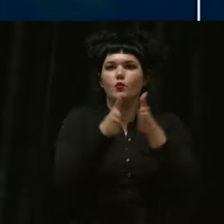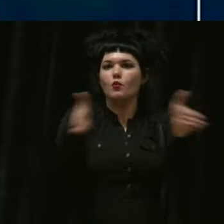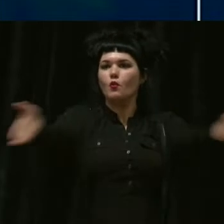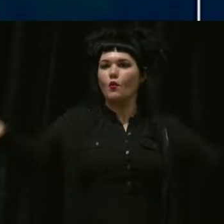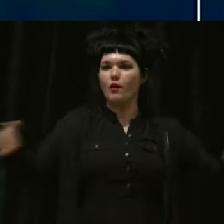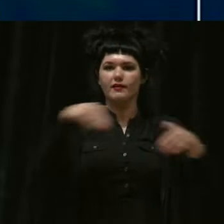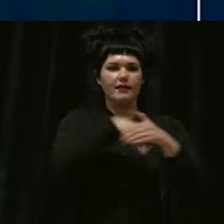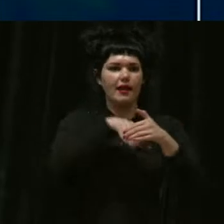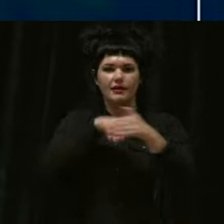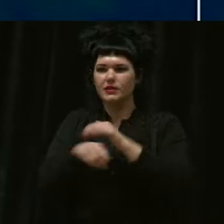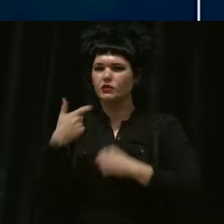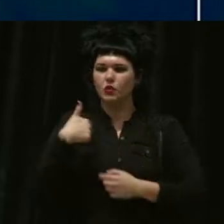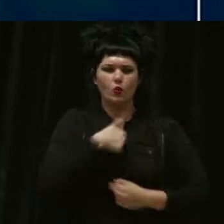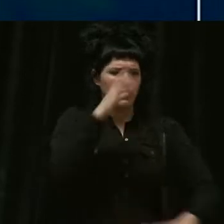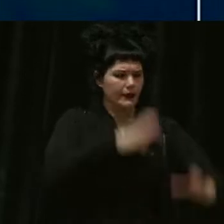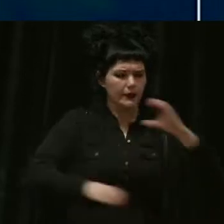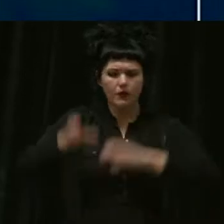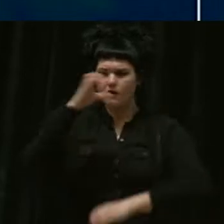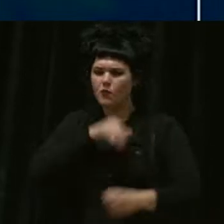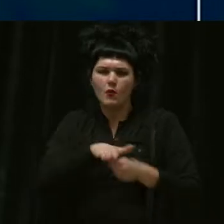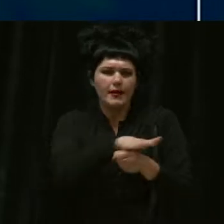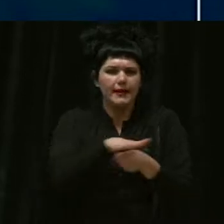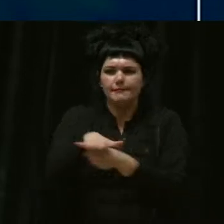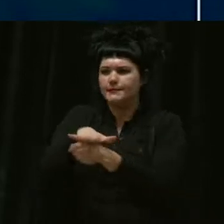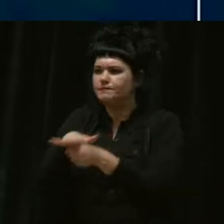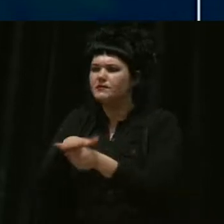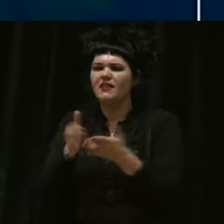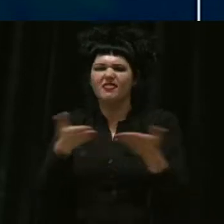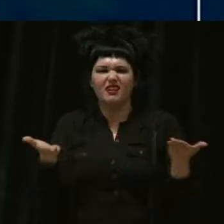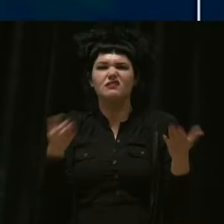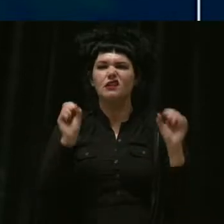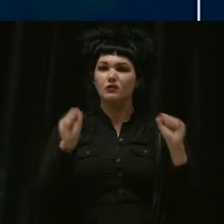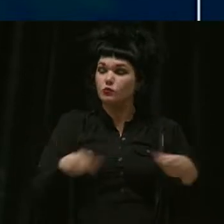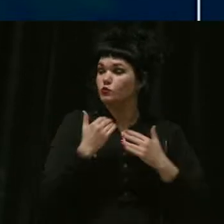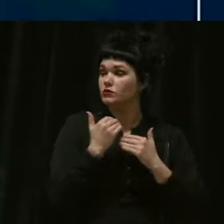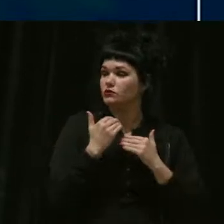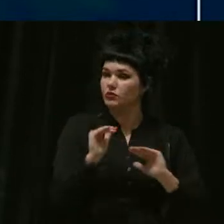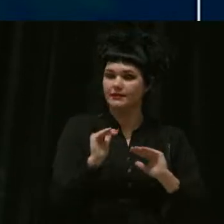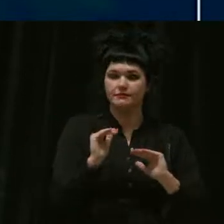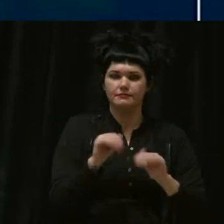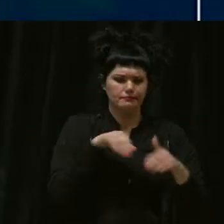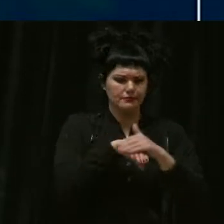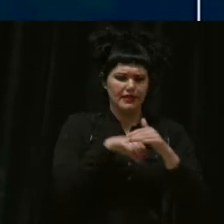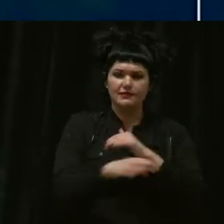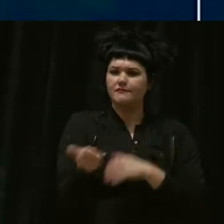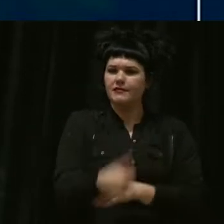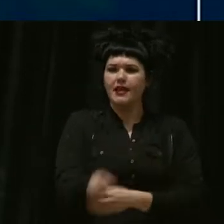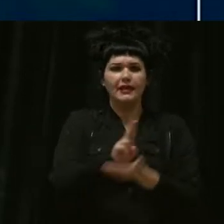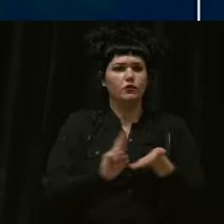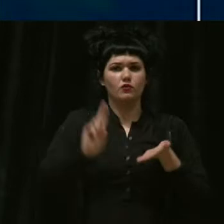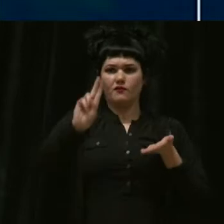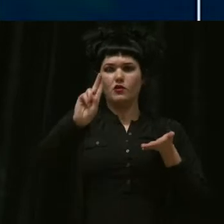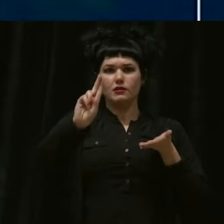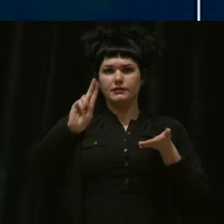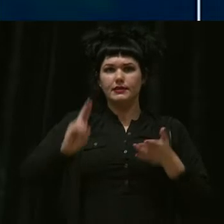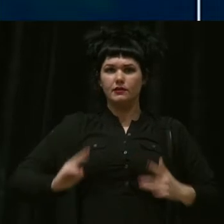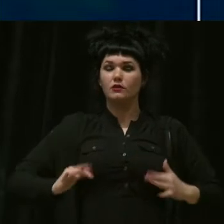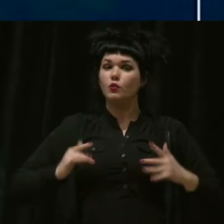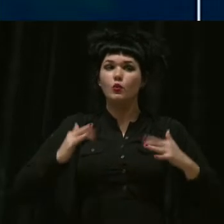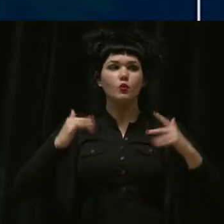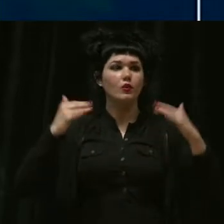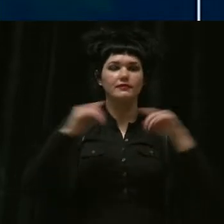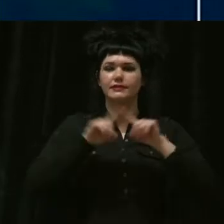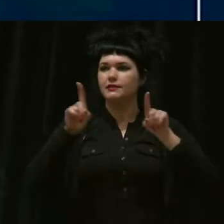for areas and things that restrict access both in the university and up through